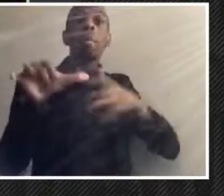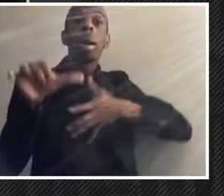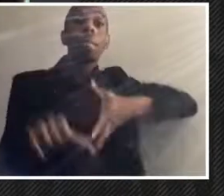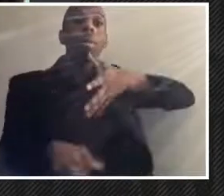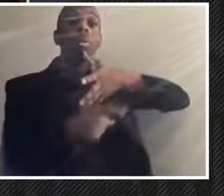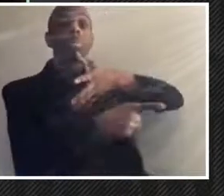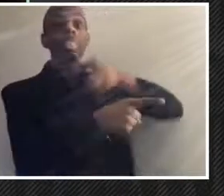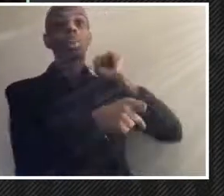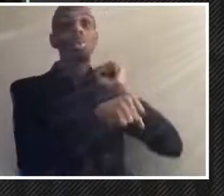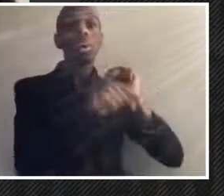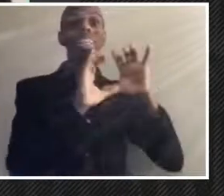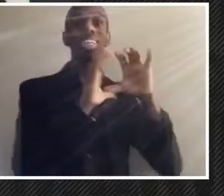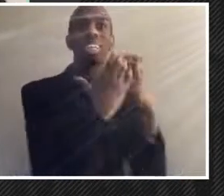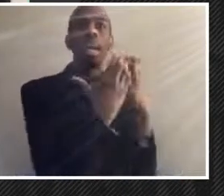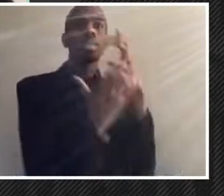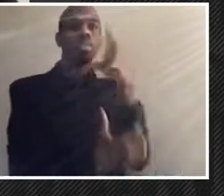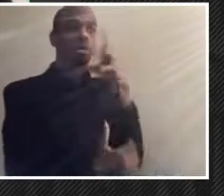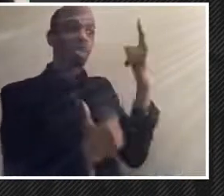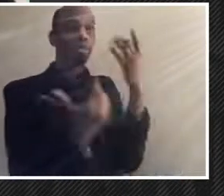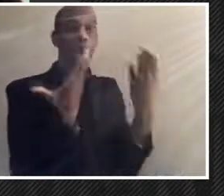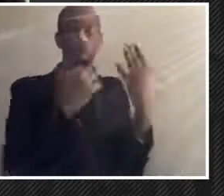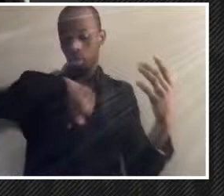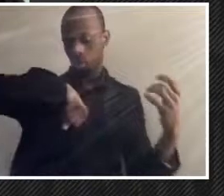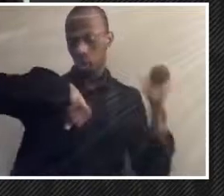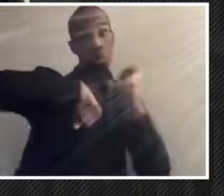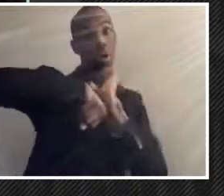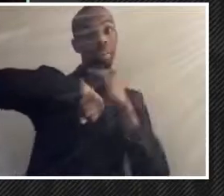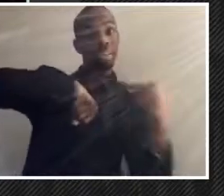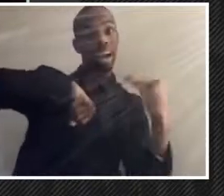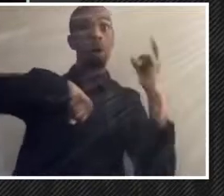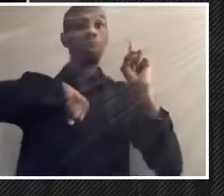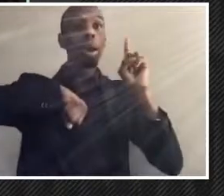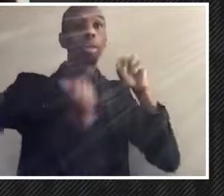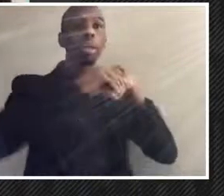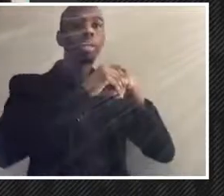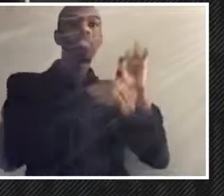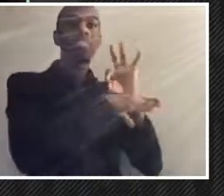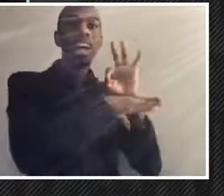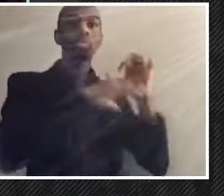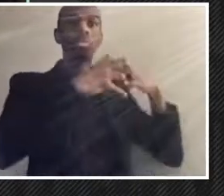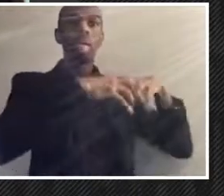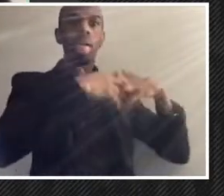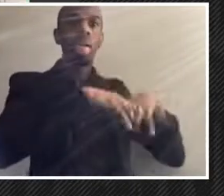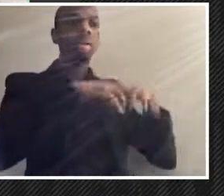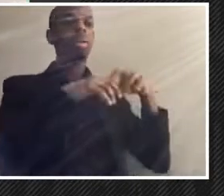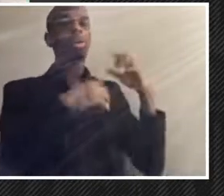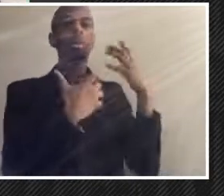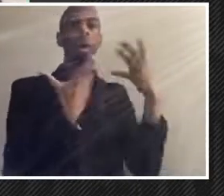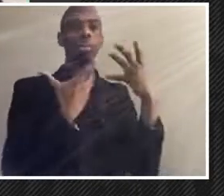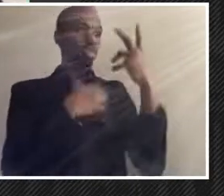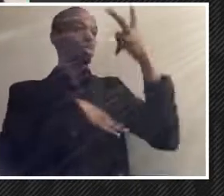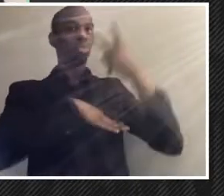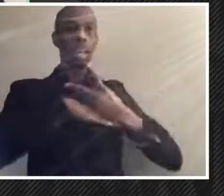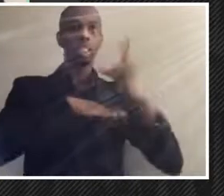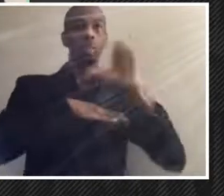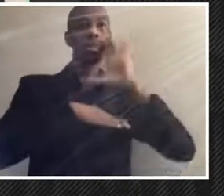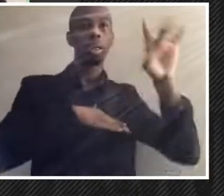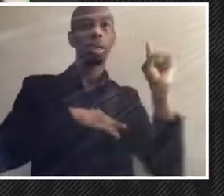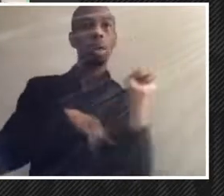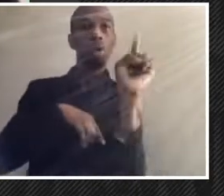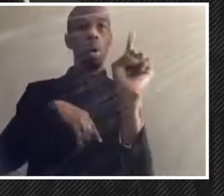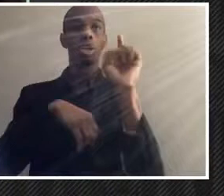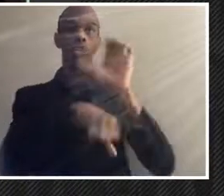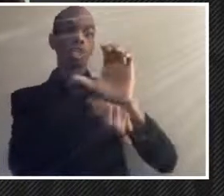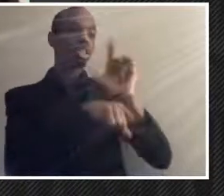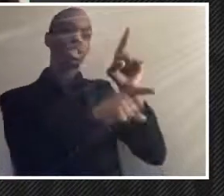at work right now in the factory. She's going to be at church in 2 days as an usher. And right,